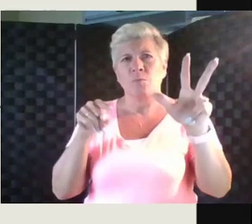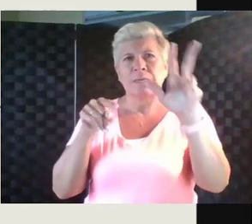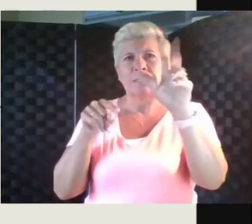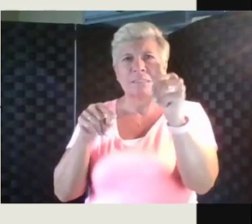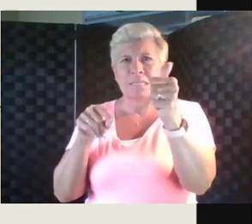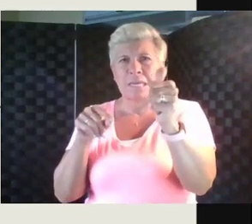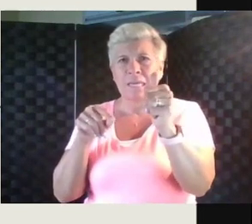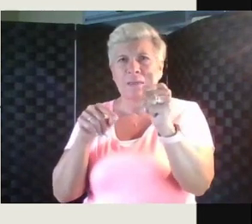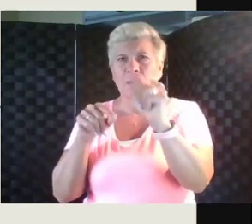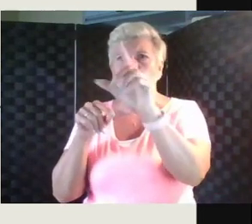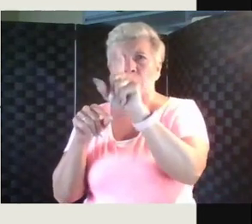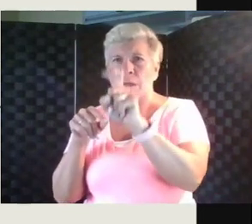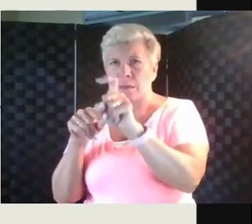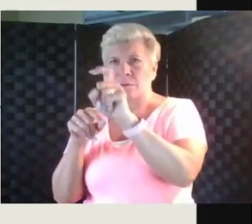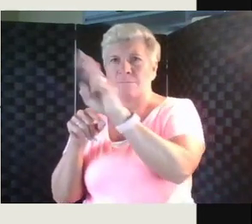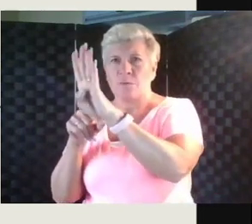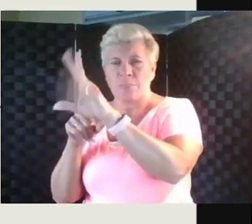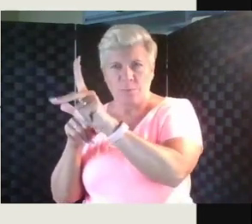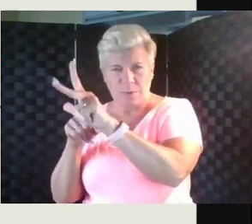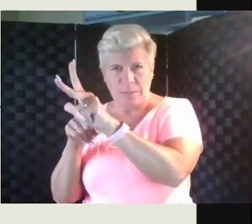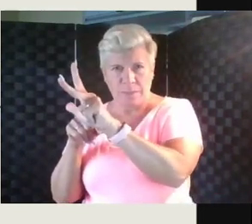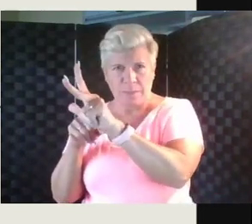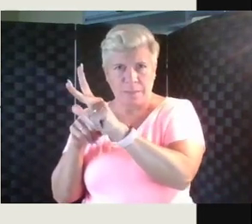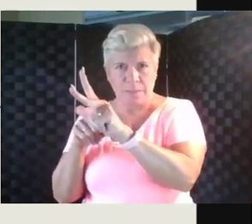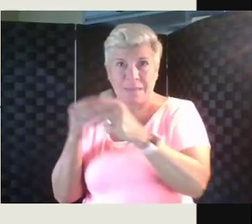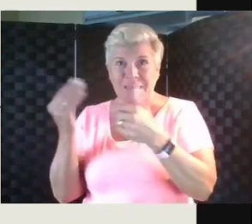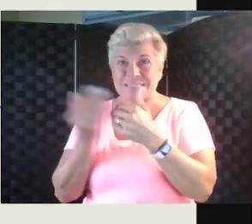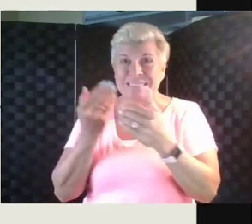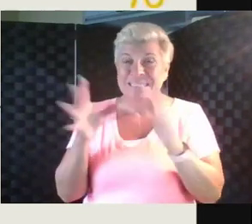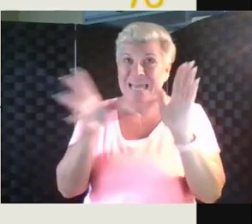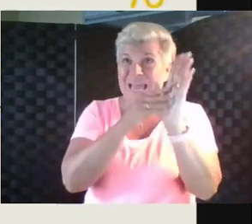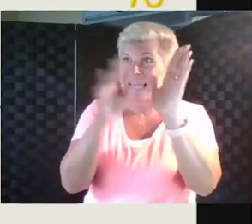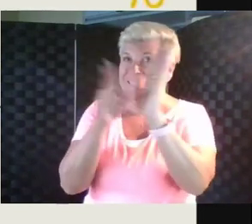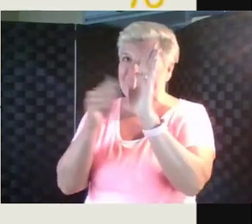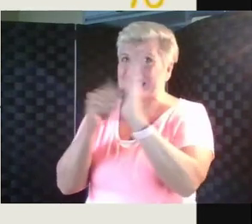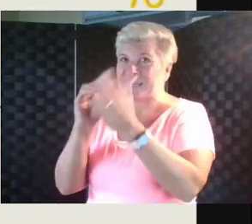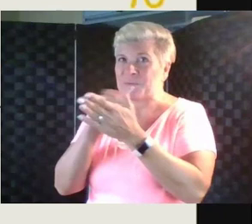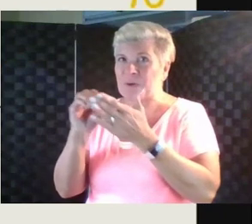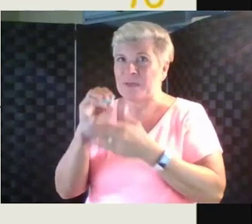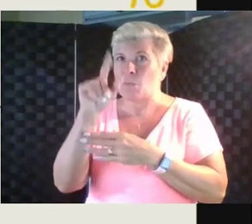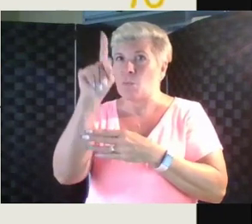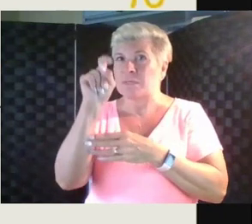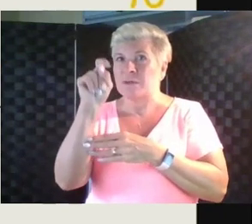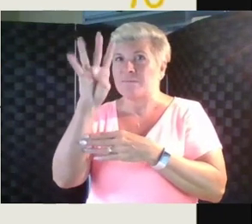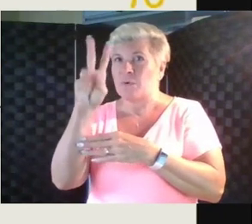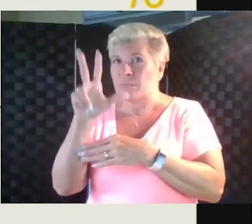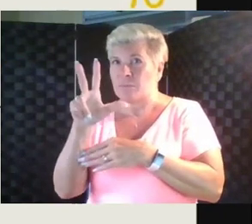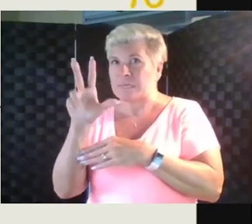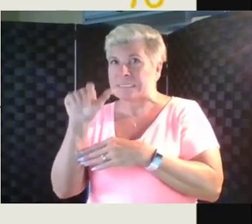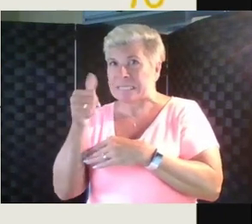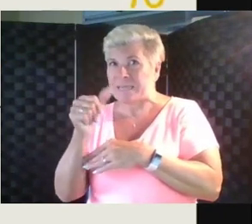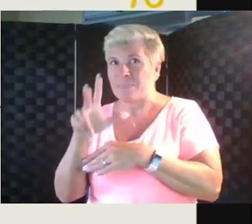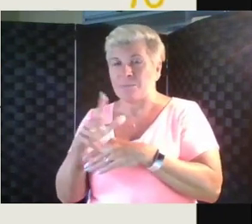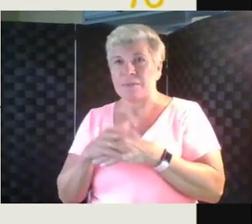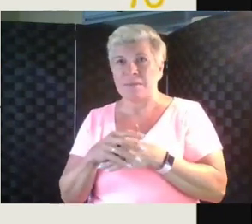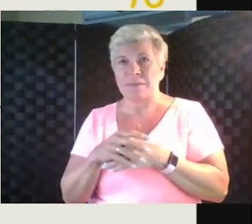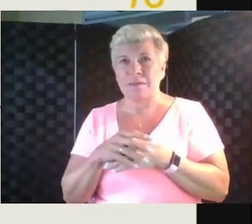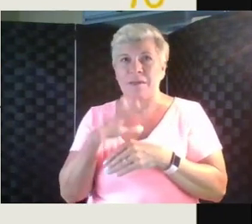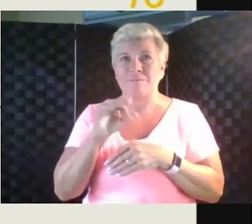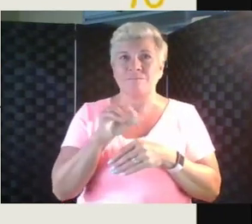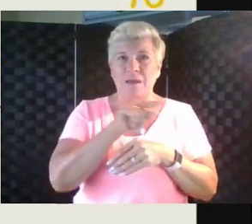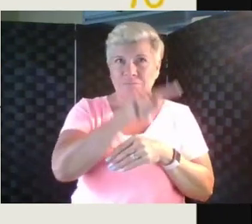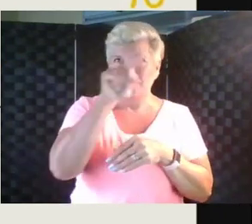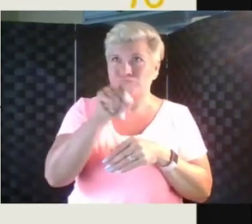10 plus 100 plus 43. Now I have an easy addition problem that I can rewrite vertically or solve in my head. I find that the